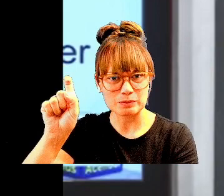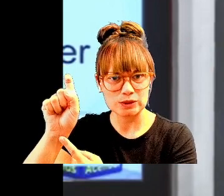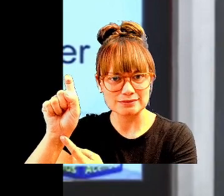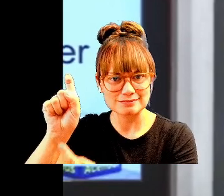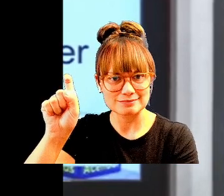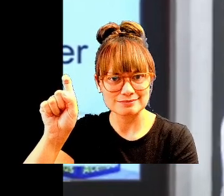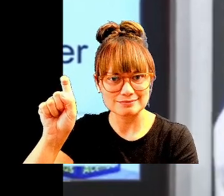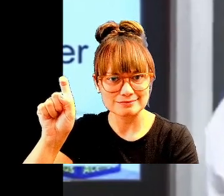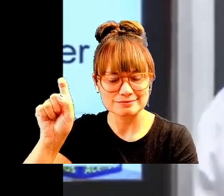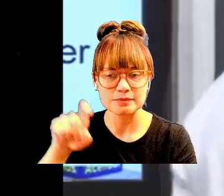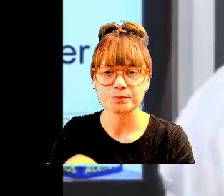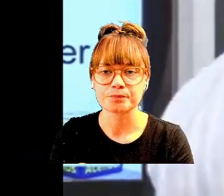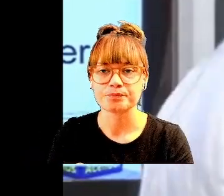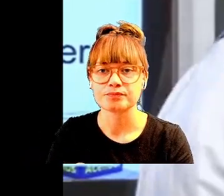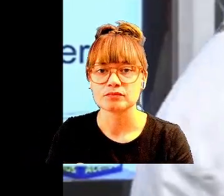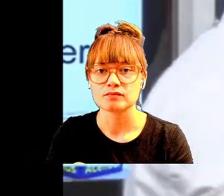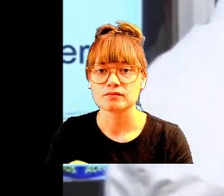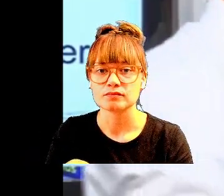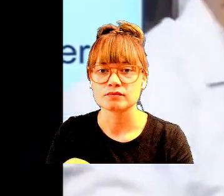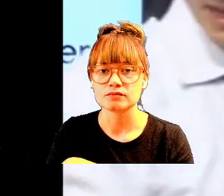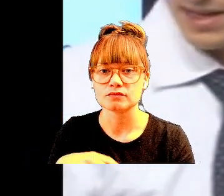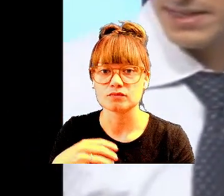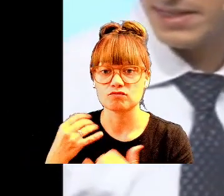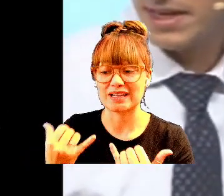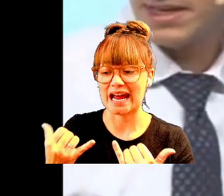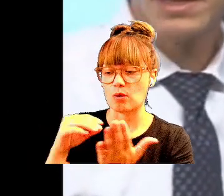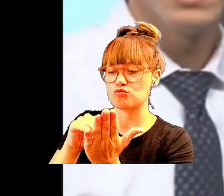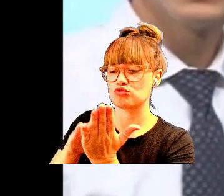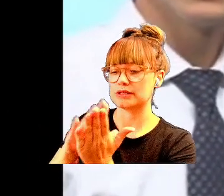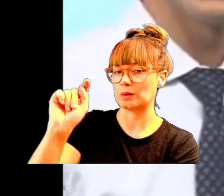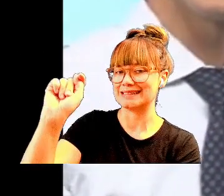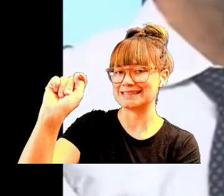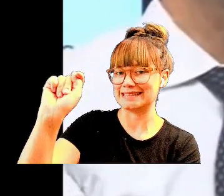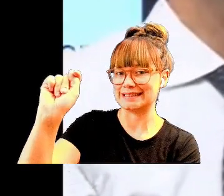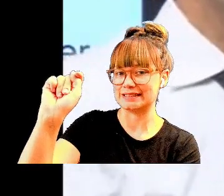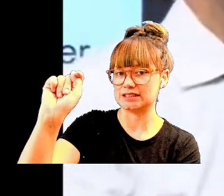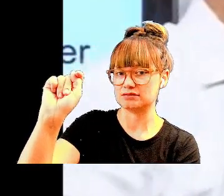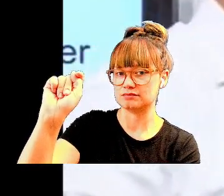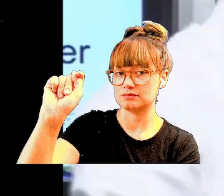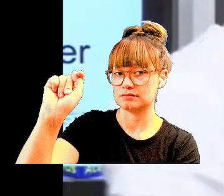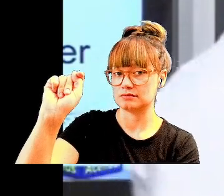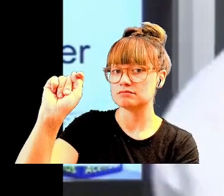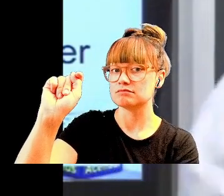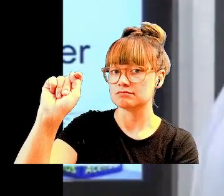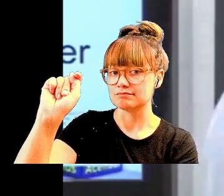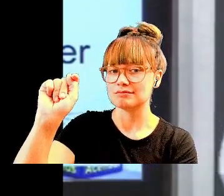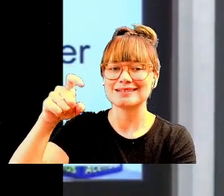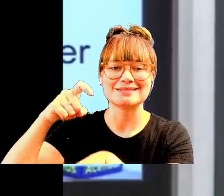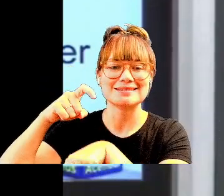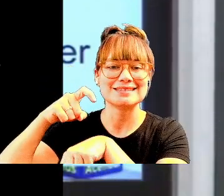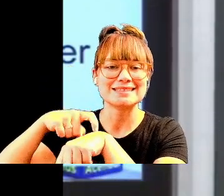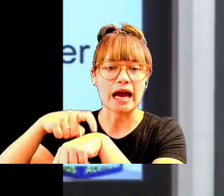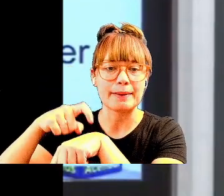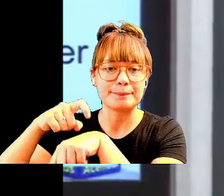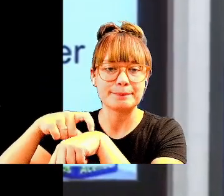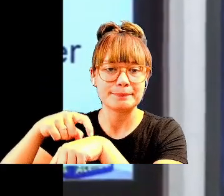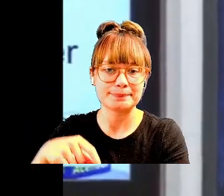This exponent is t, and t stands for time periods.